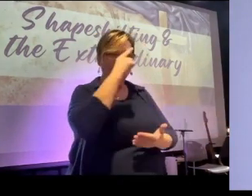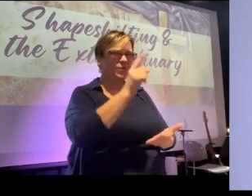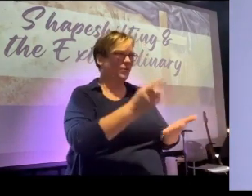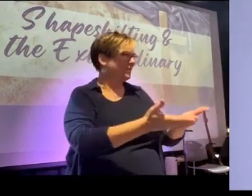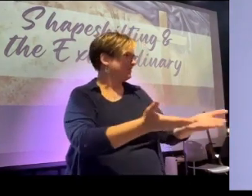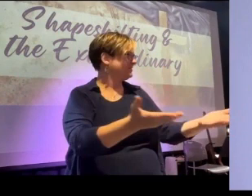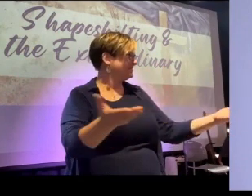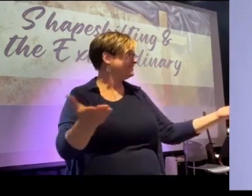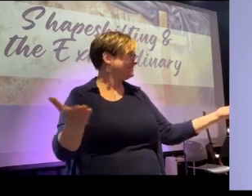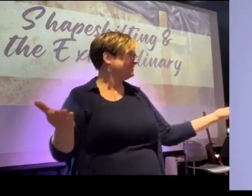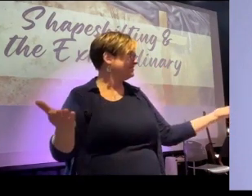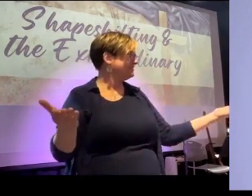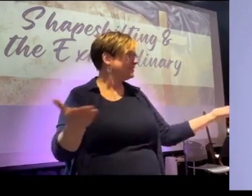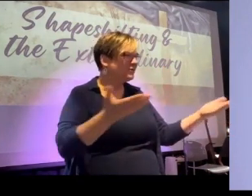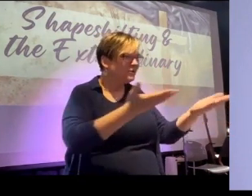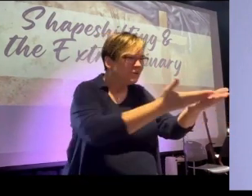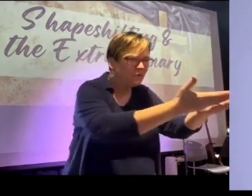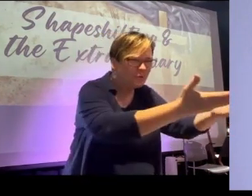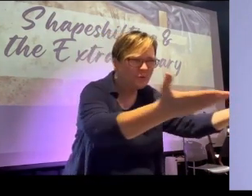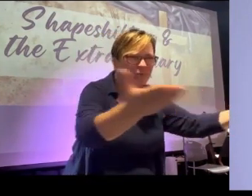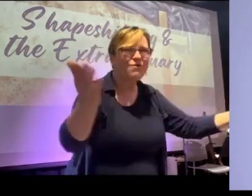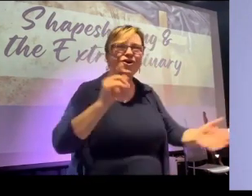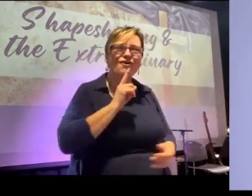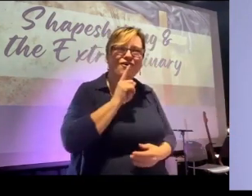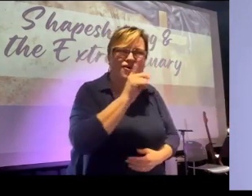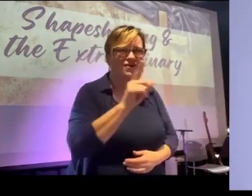You are the cosmic Christ,